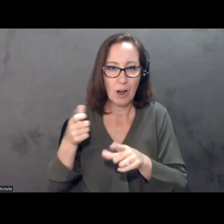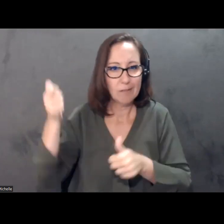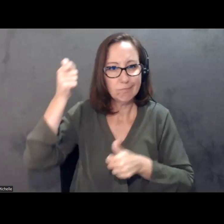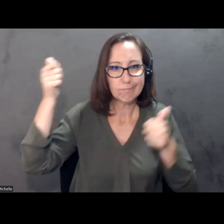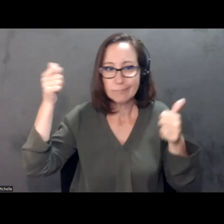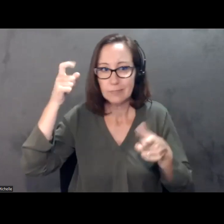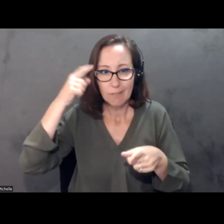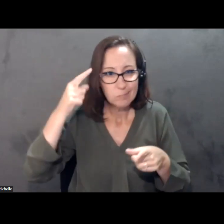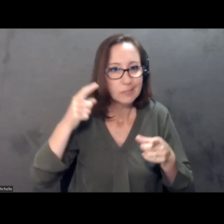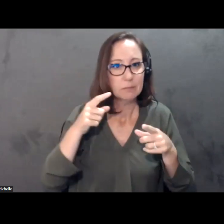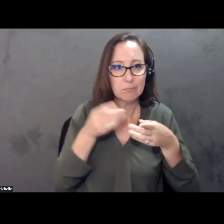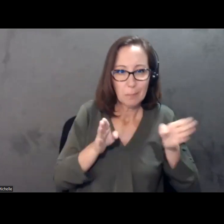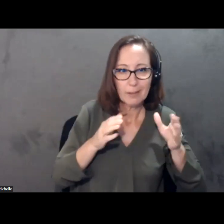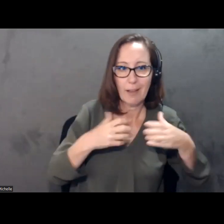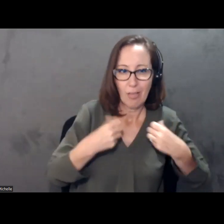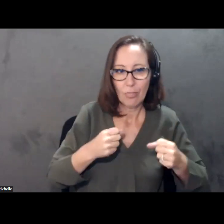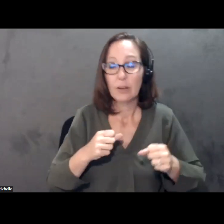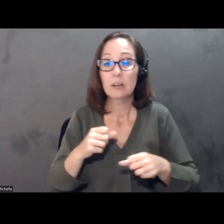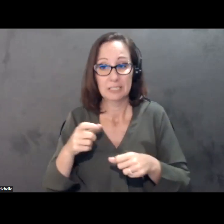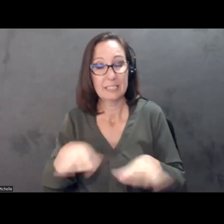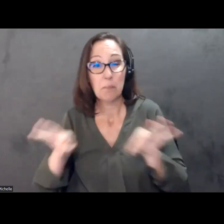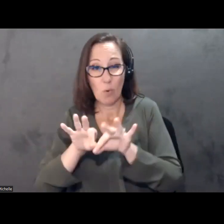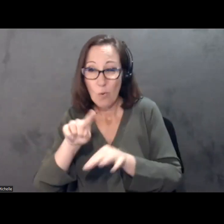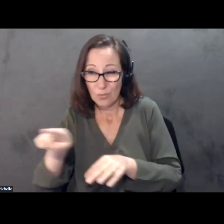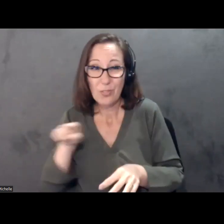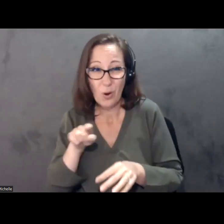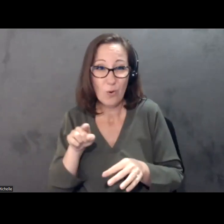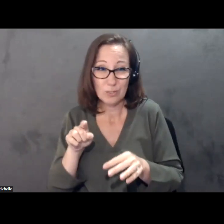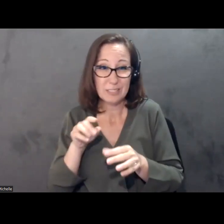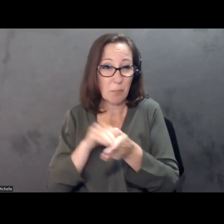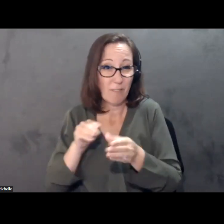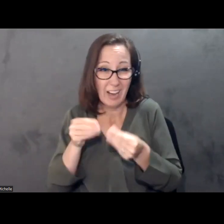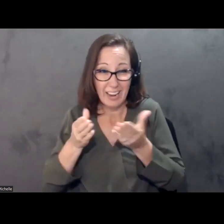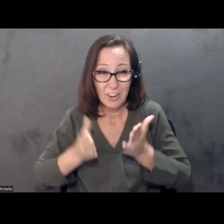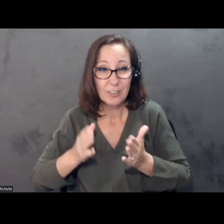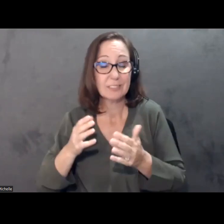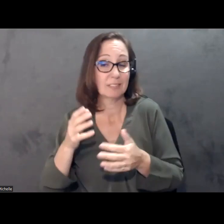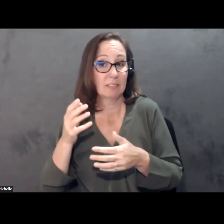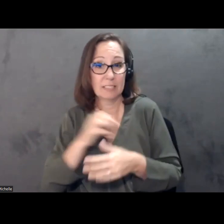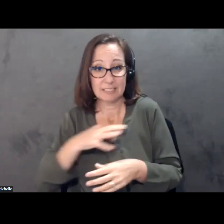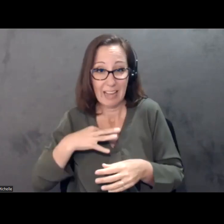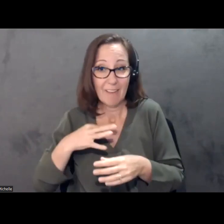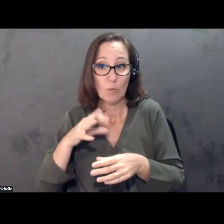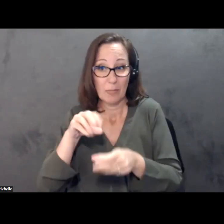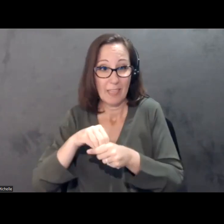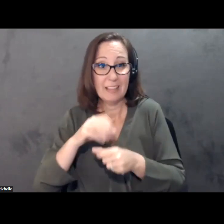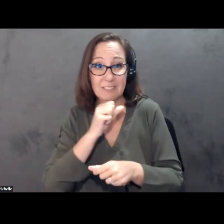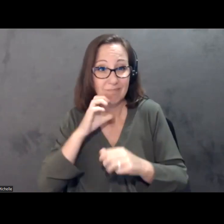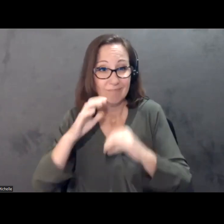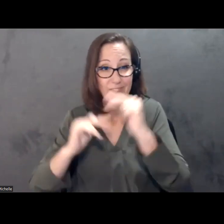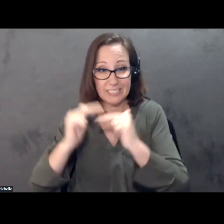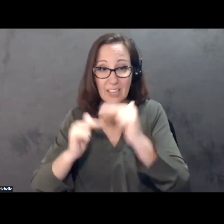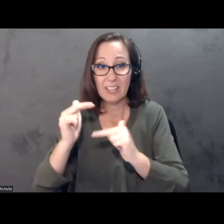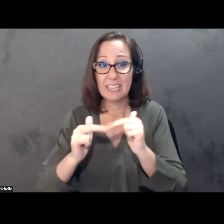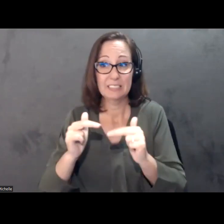really important for licensees and staff to be ensuring that people in the facilities are up to date and getting all of